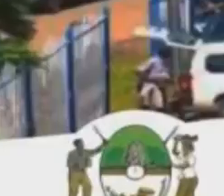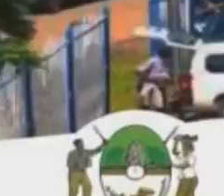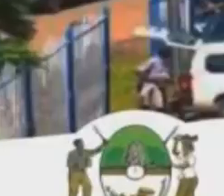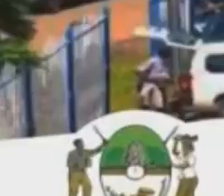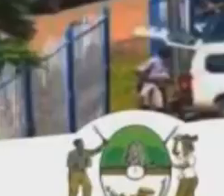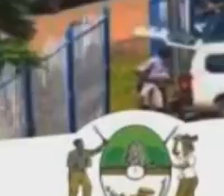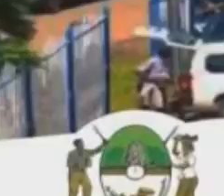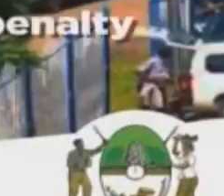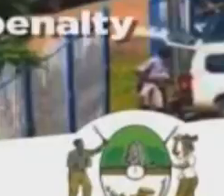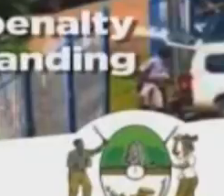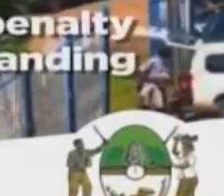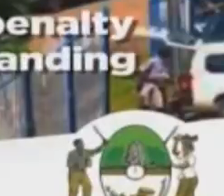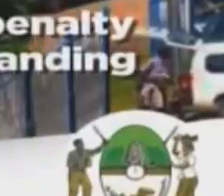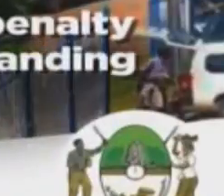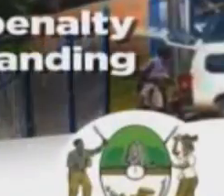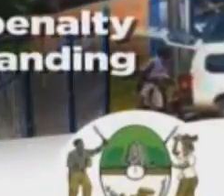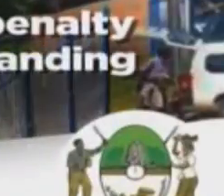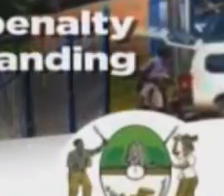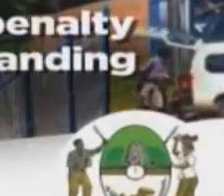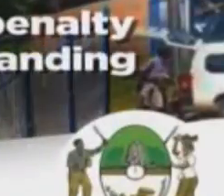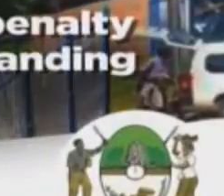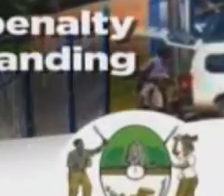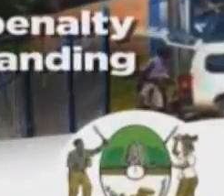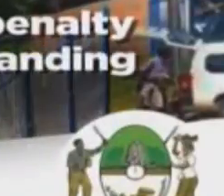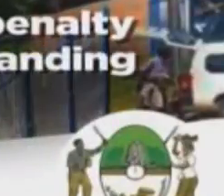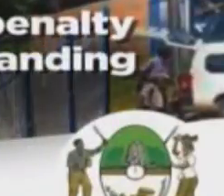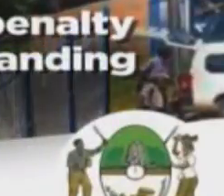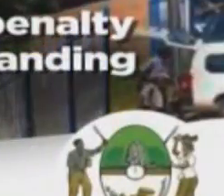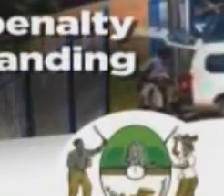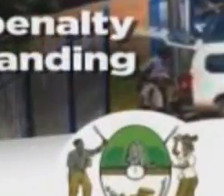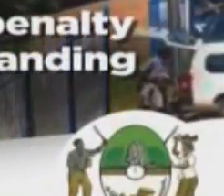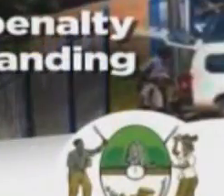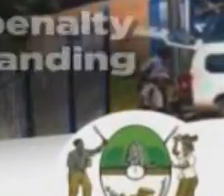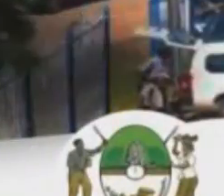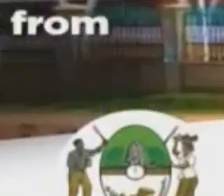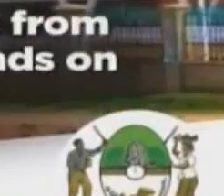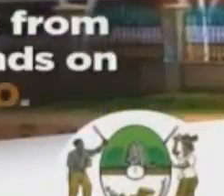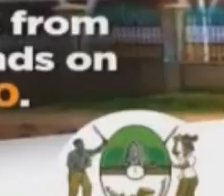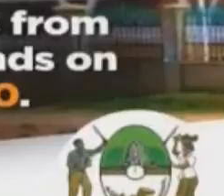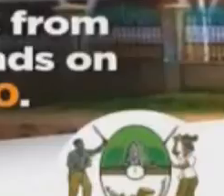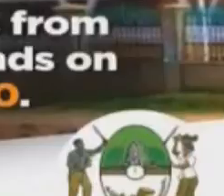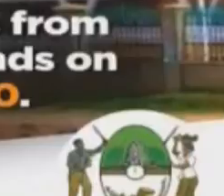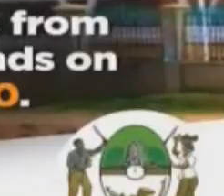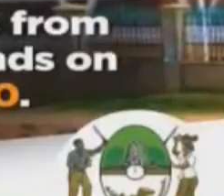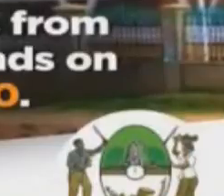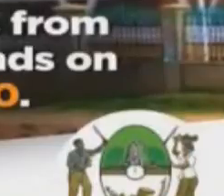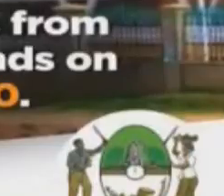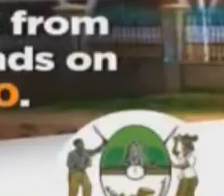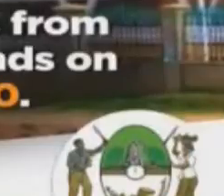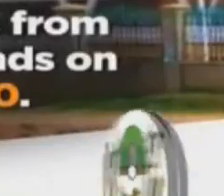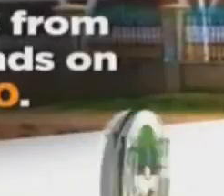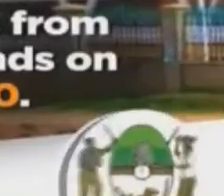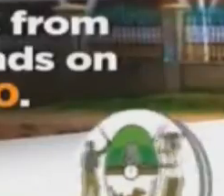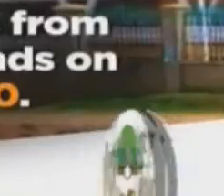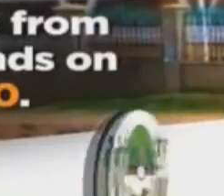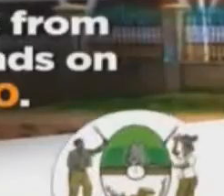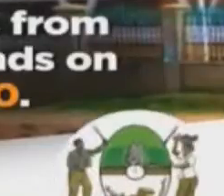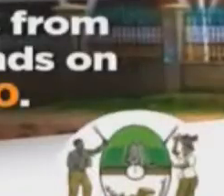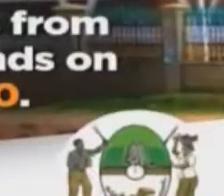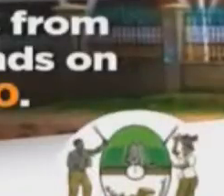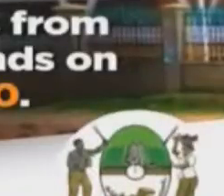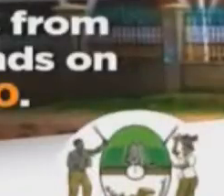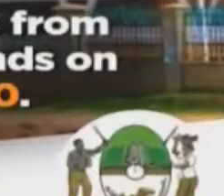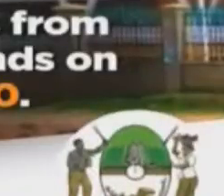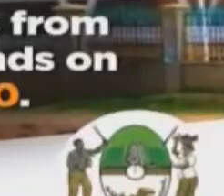His Excellency Wycliffe Ambetsa Oparanya is pleased to notify property owners within Kakamega County of his decision